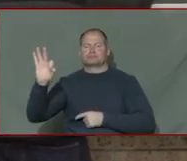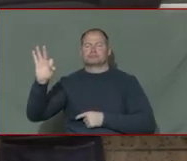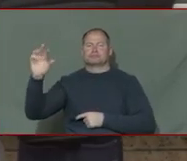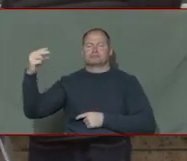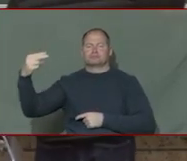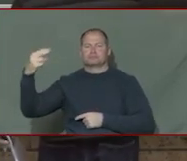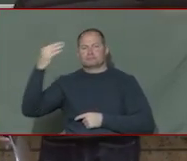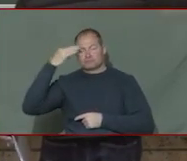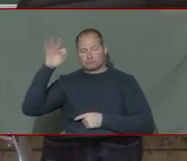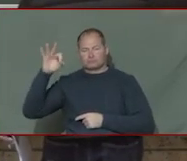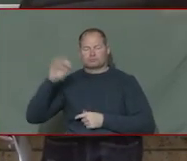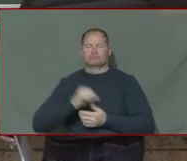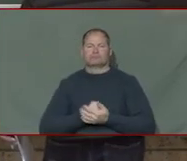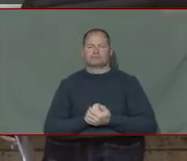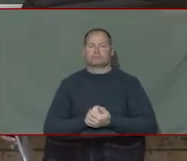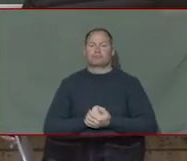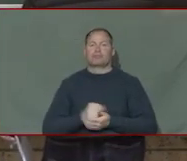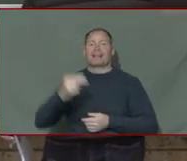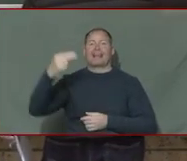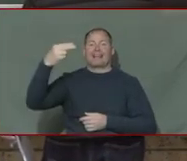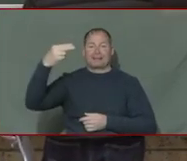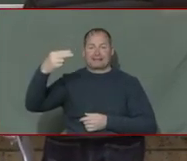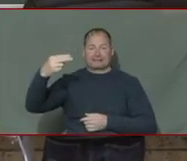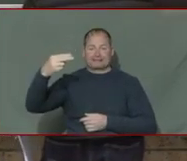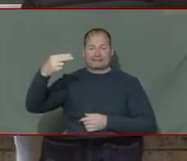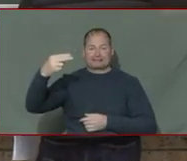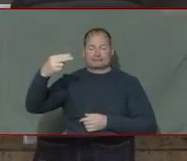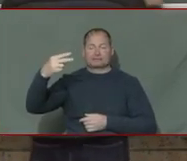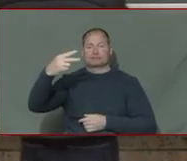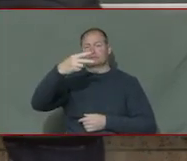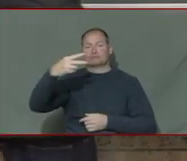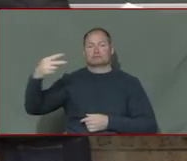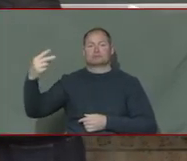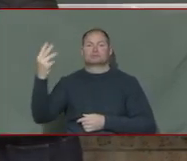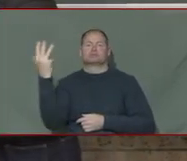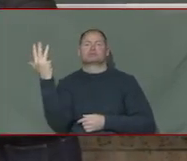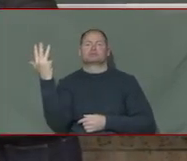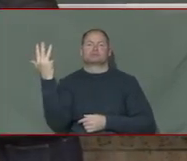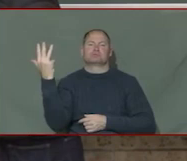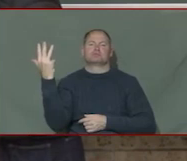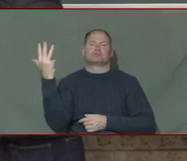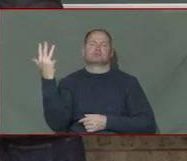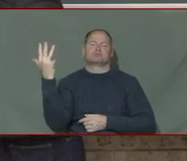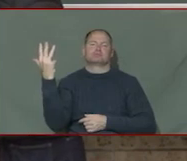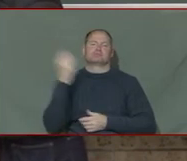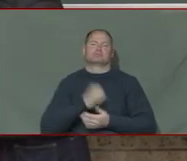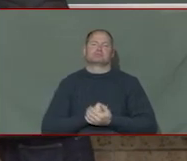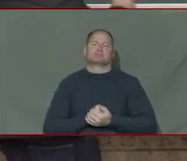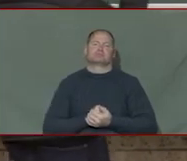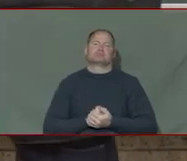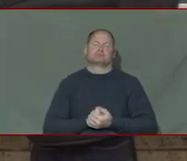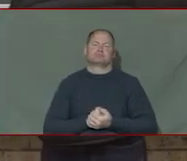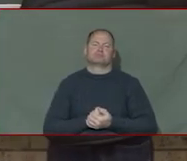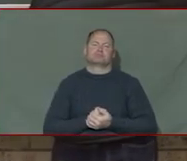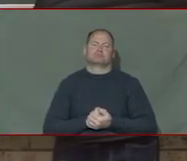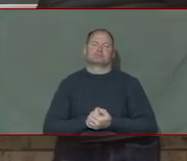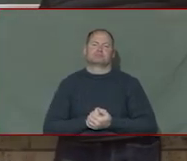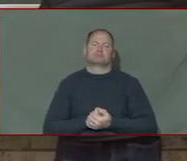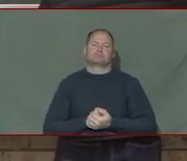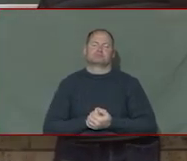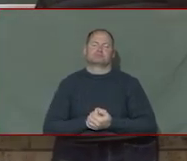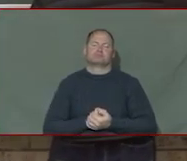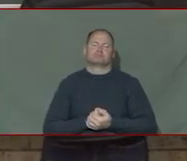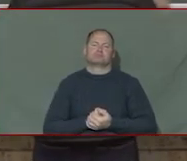correct? Where h is equal to, in this case, h is equal to 9.